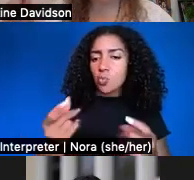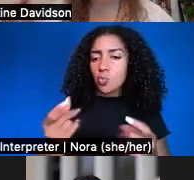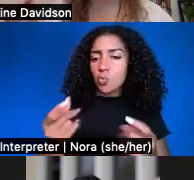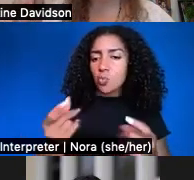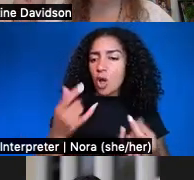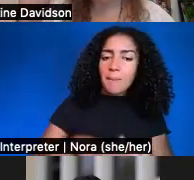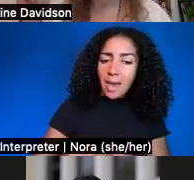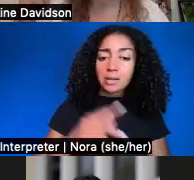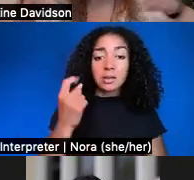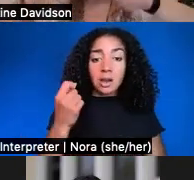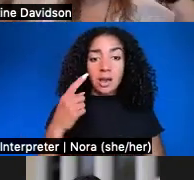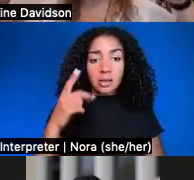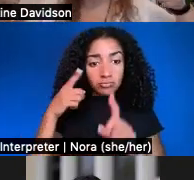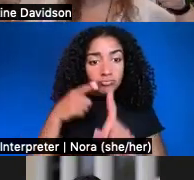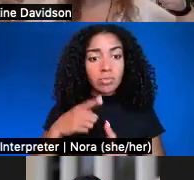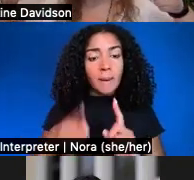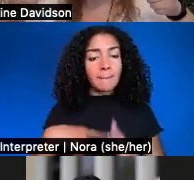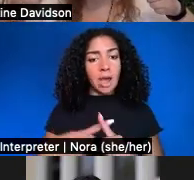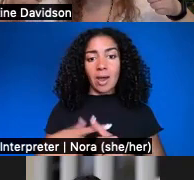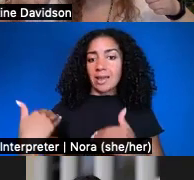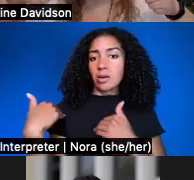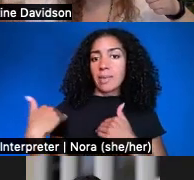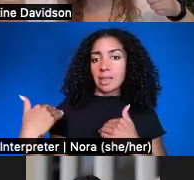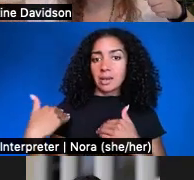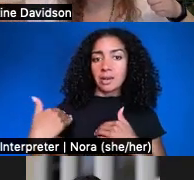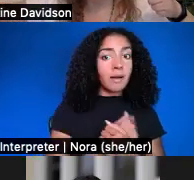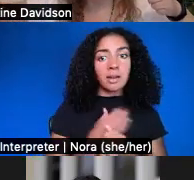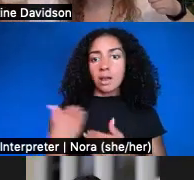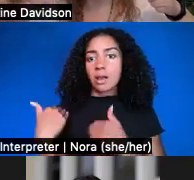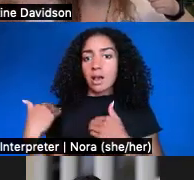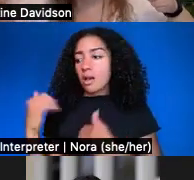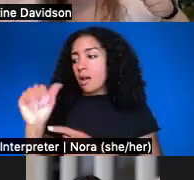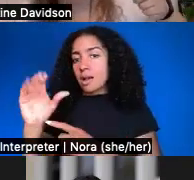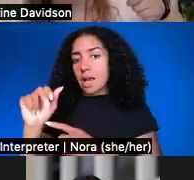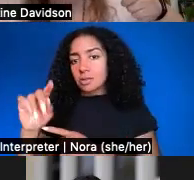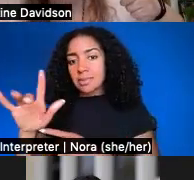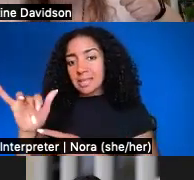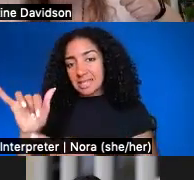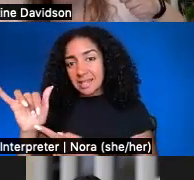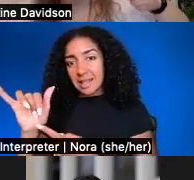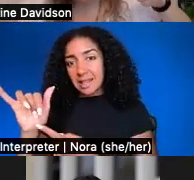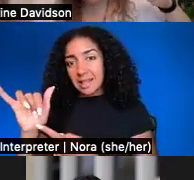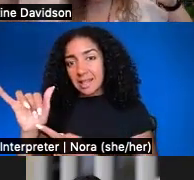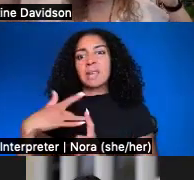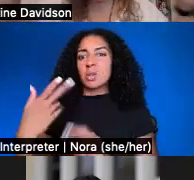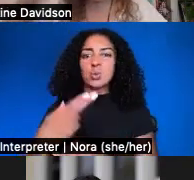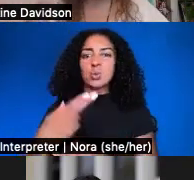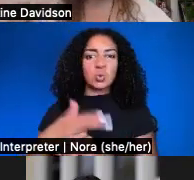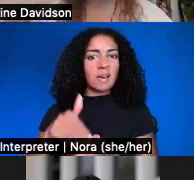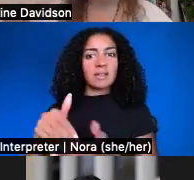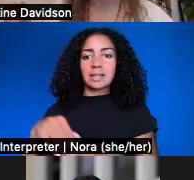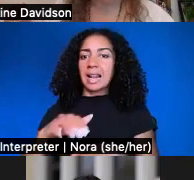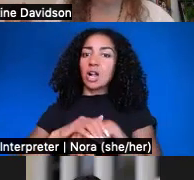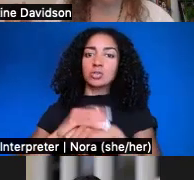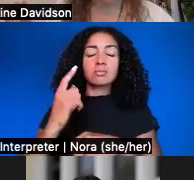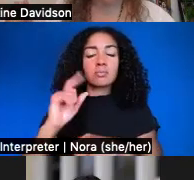understanding the impact that web of life, when one person pulls on the web of life, the whole web moves, right?